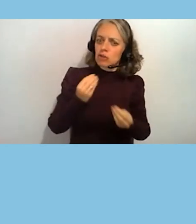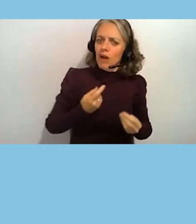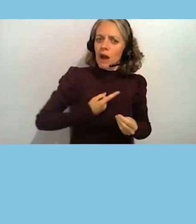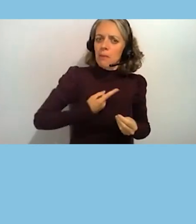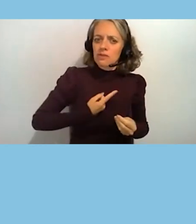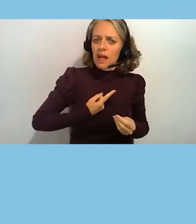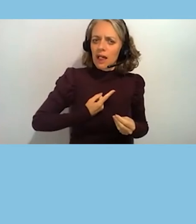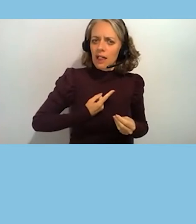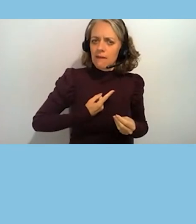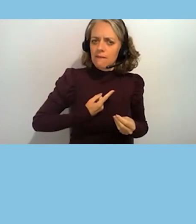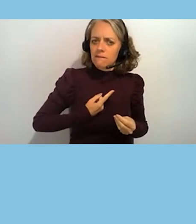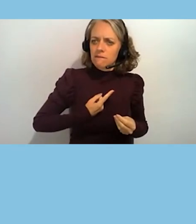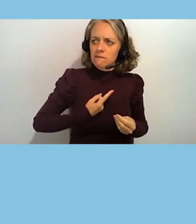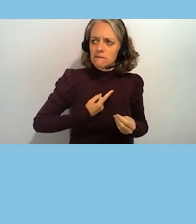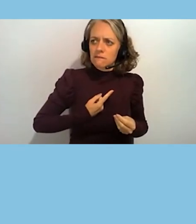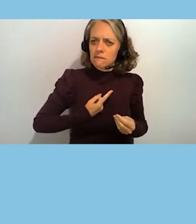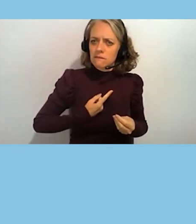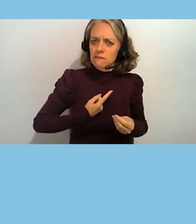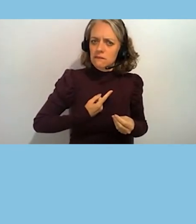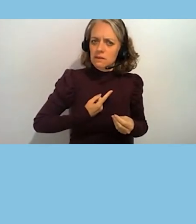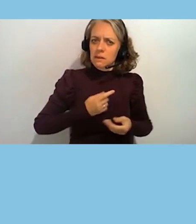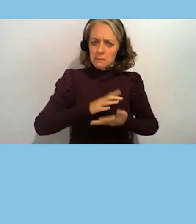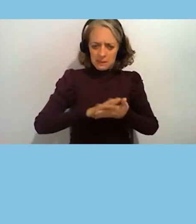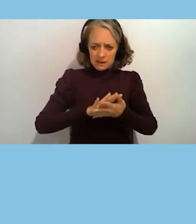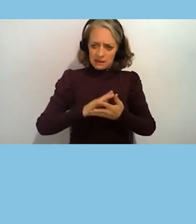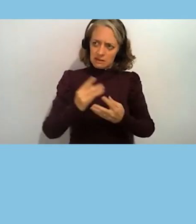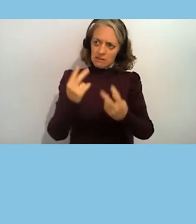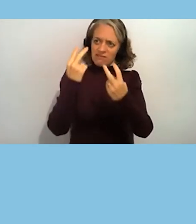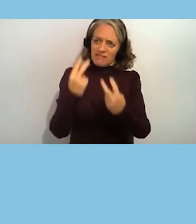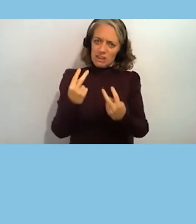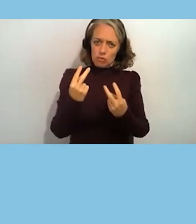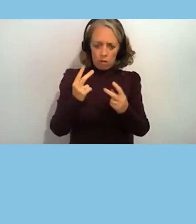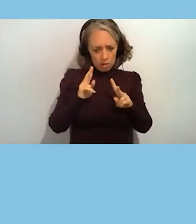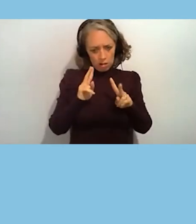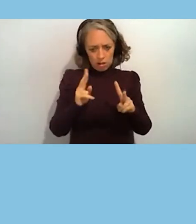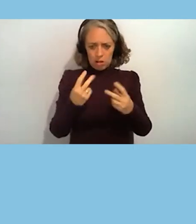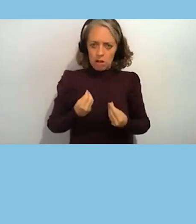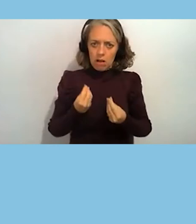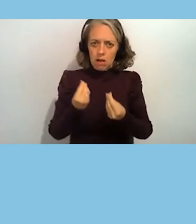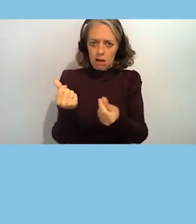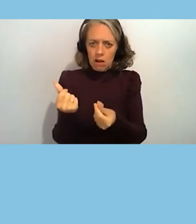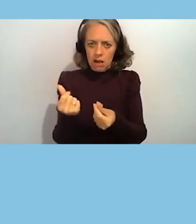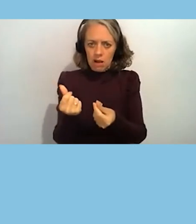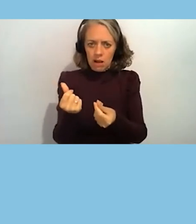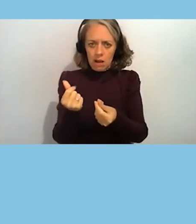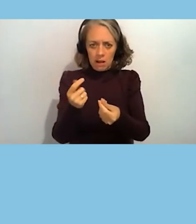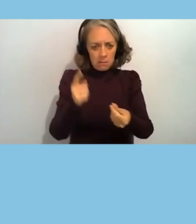practice reasserts an aspect of visual aesthetics while leaving established